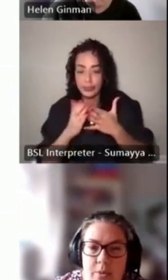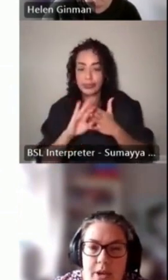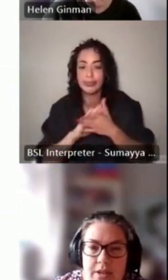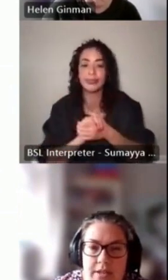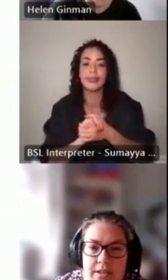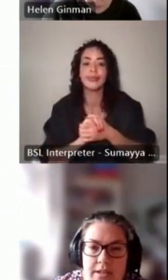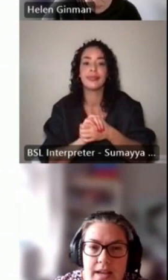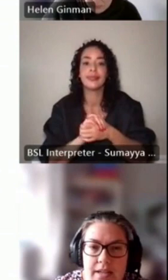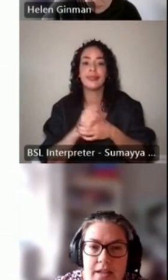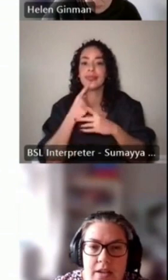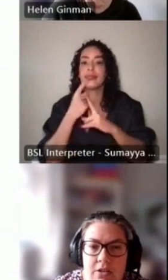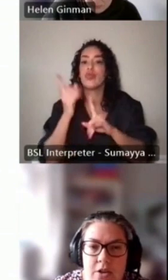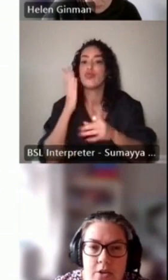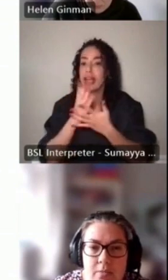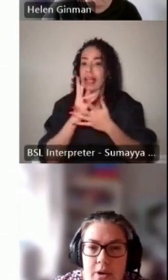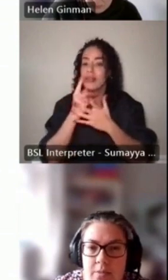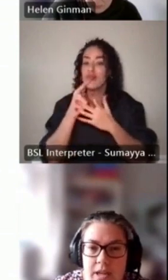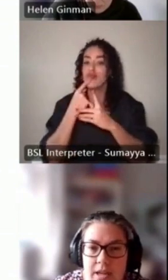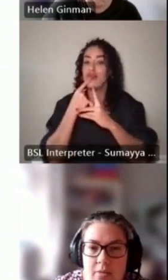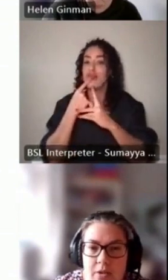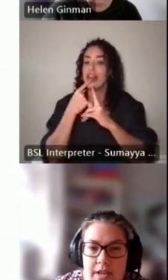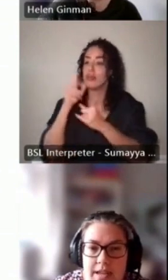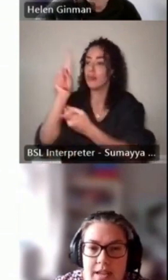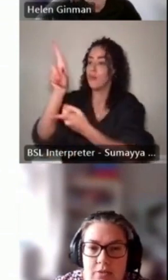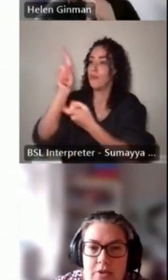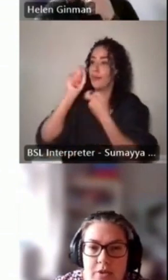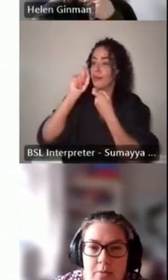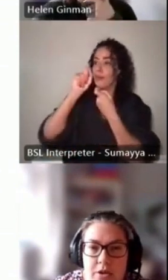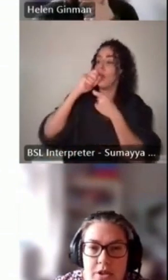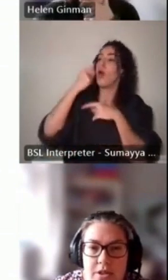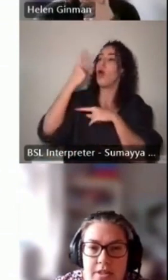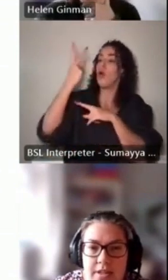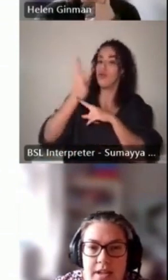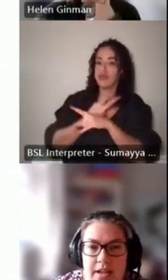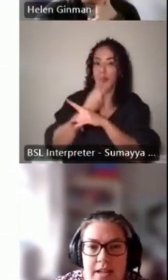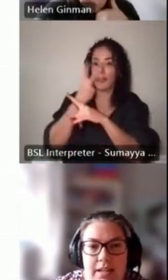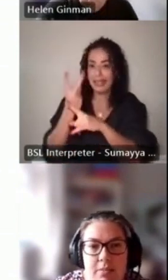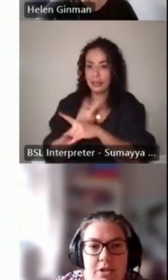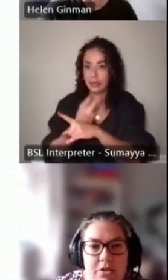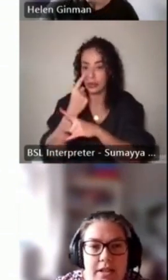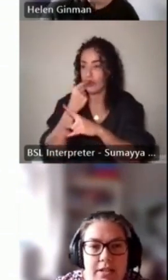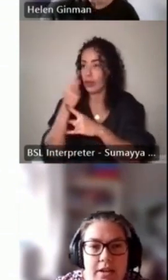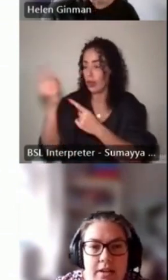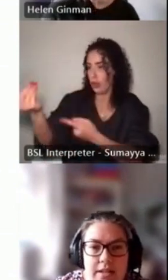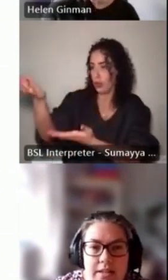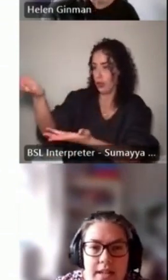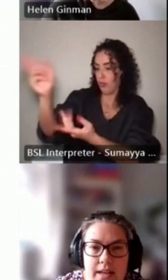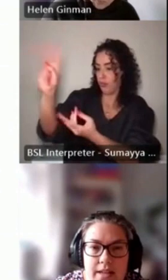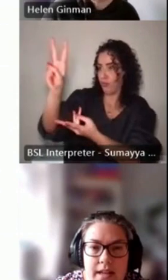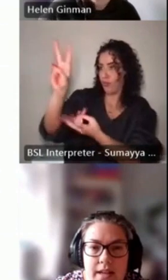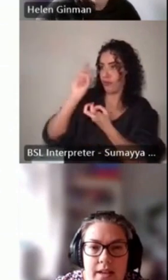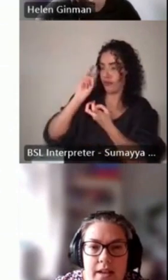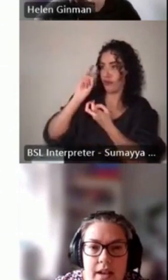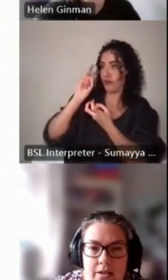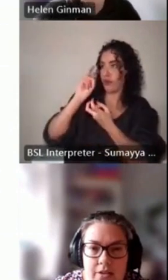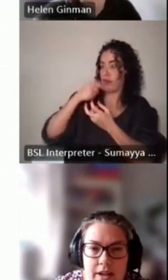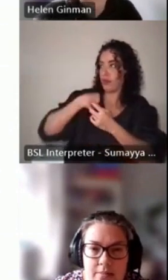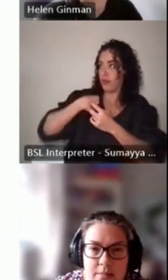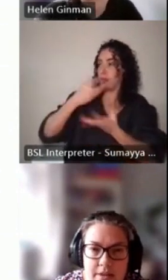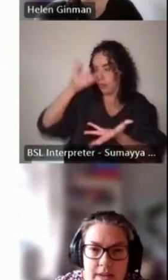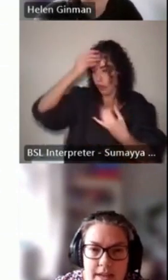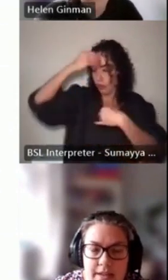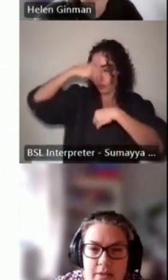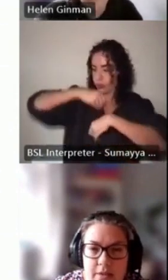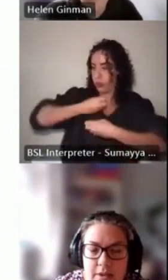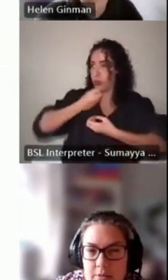restate what the person said. So it might be what they said or their emotions, and it demonstrates our understanding and